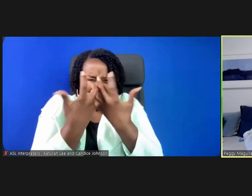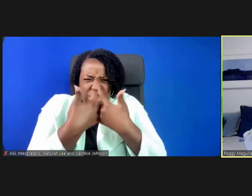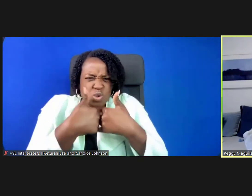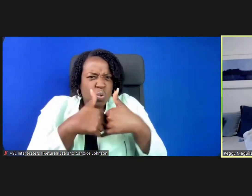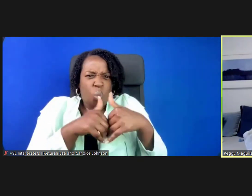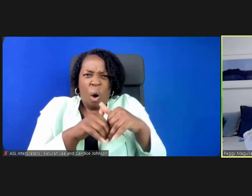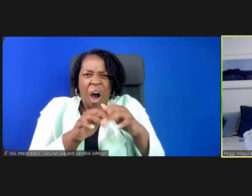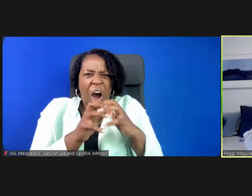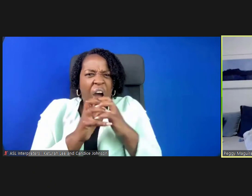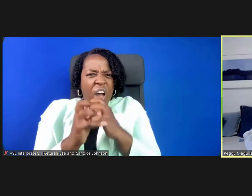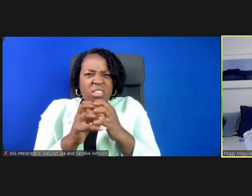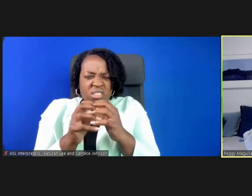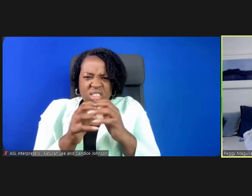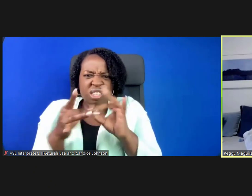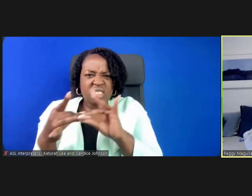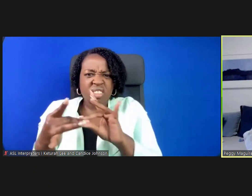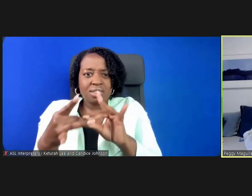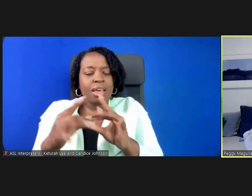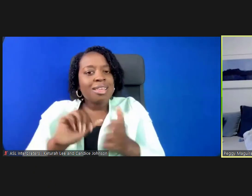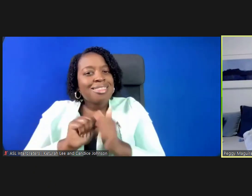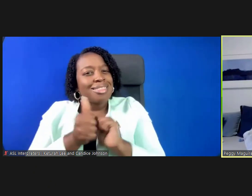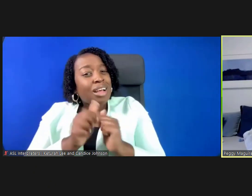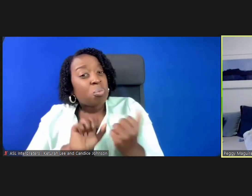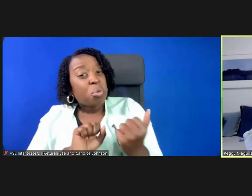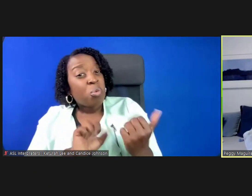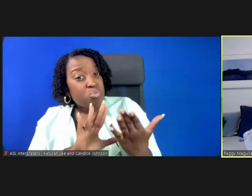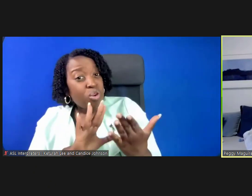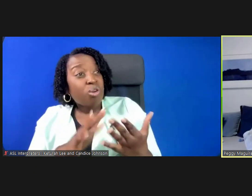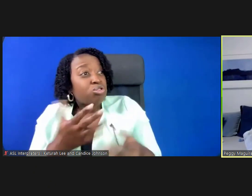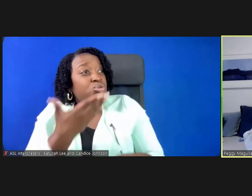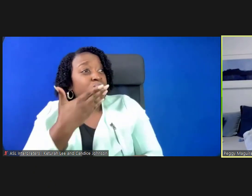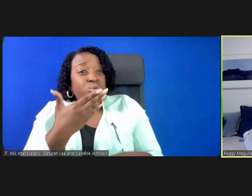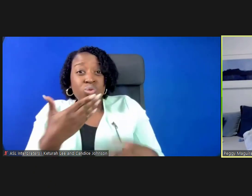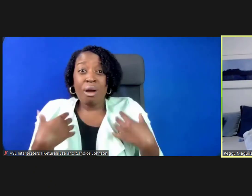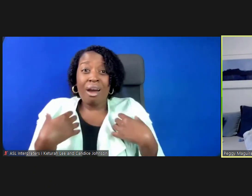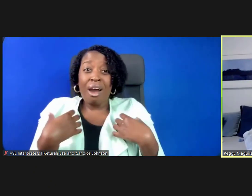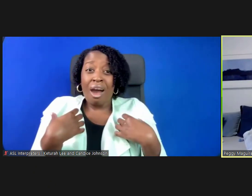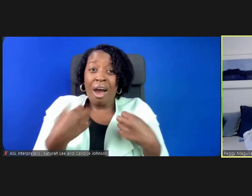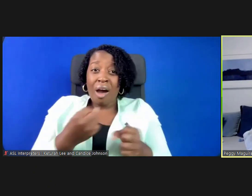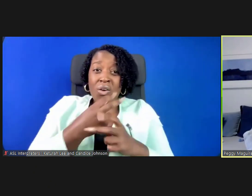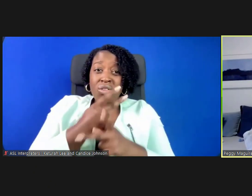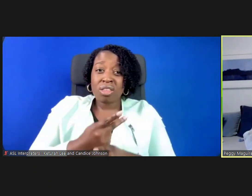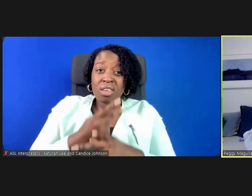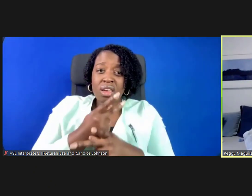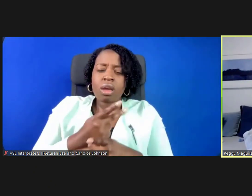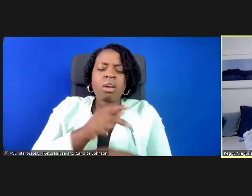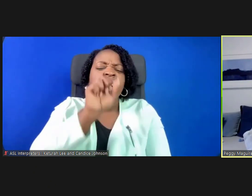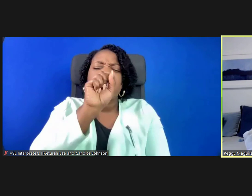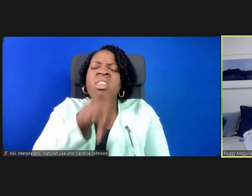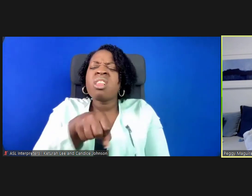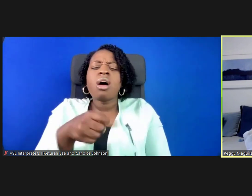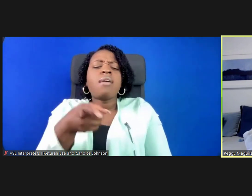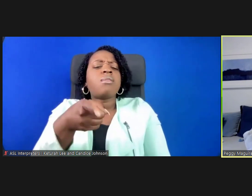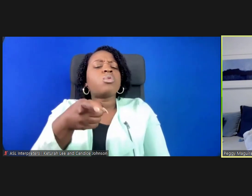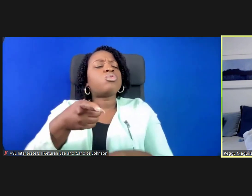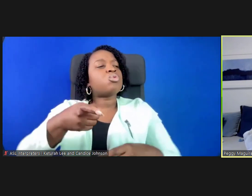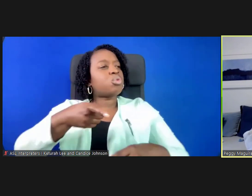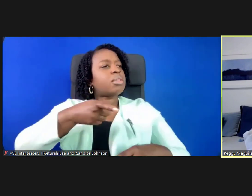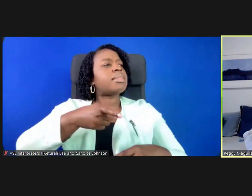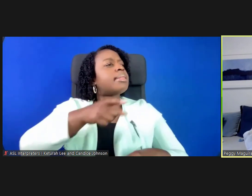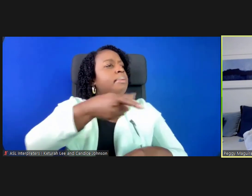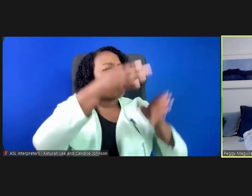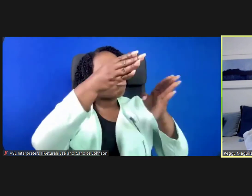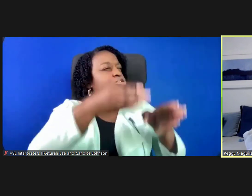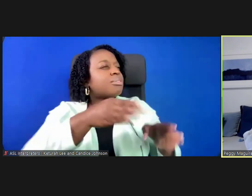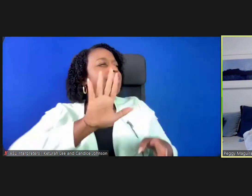that way too. So I loved your discussion about the need to focus on the needs of the person and